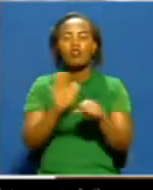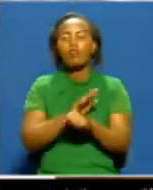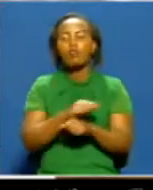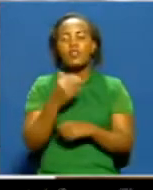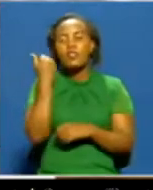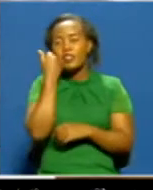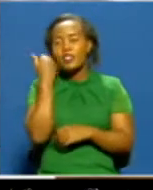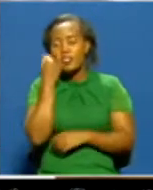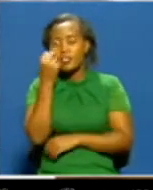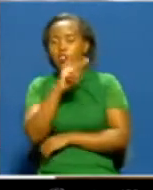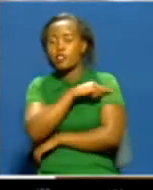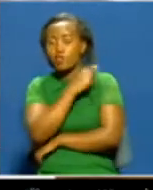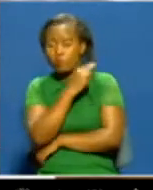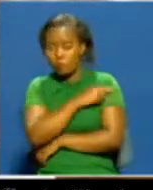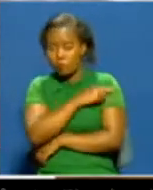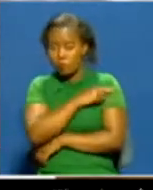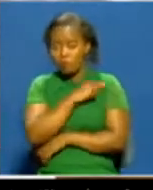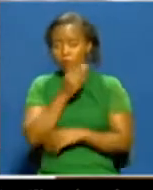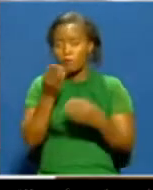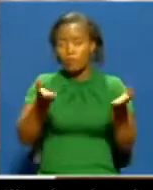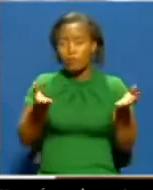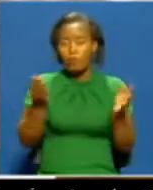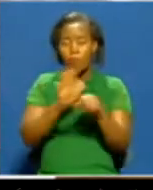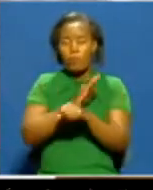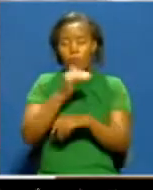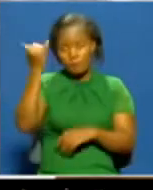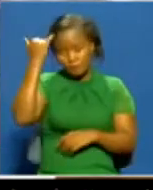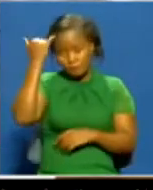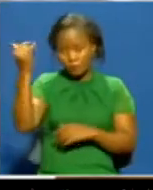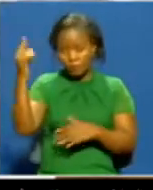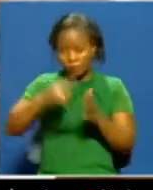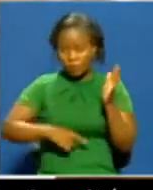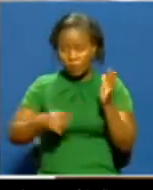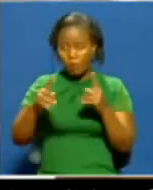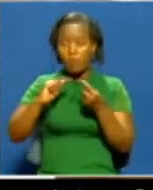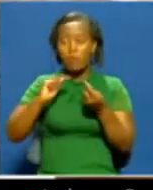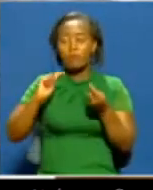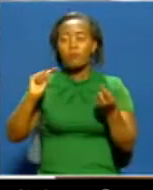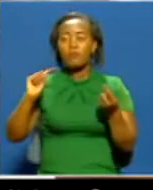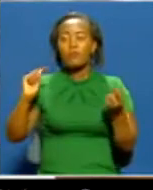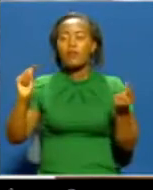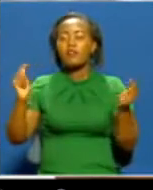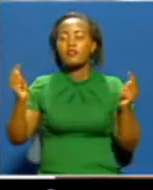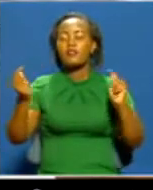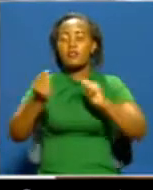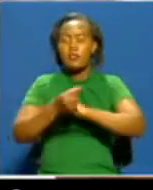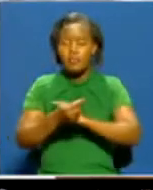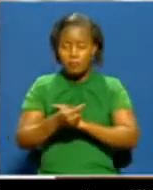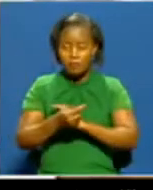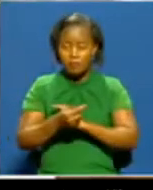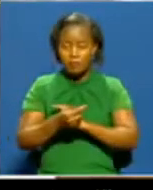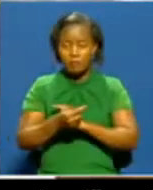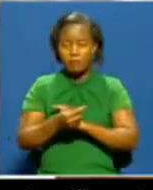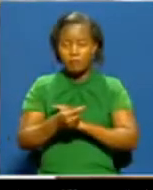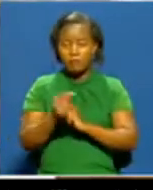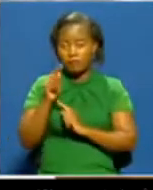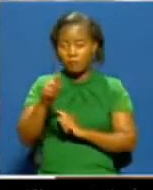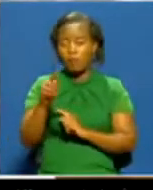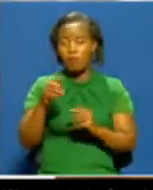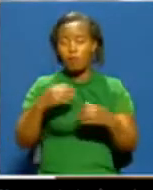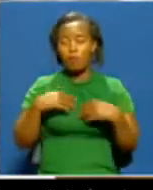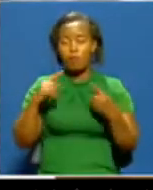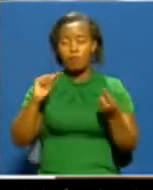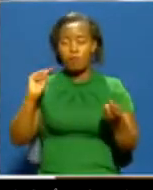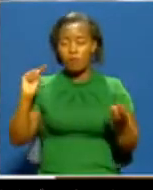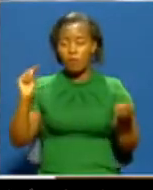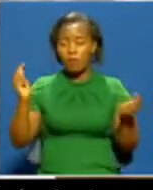So the whole thing is a change, a paradigm shift. Is a paradigm shift. And I know it's